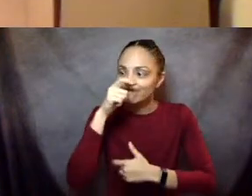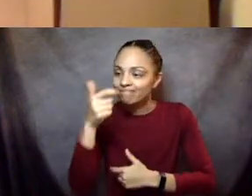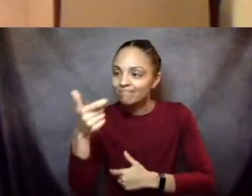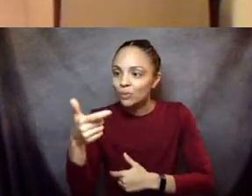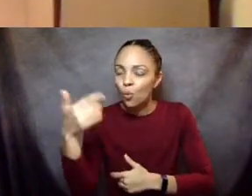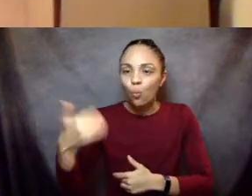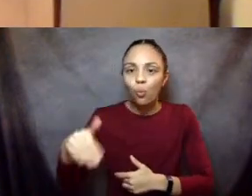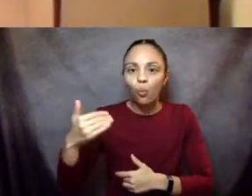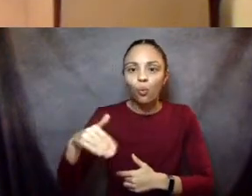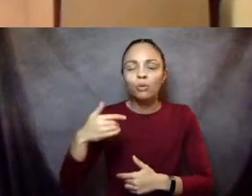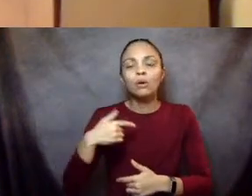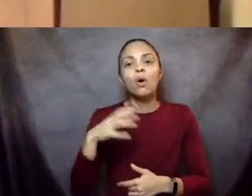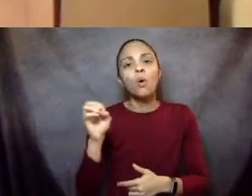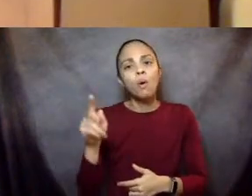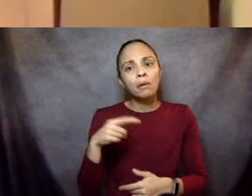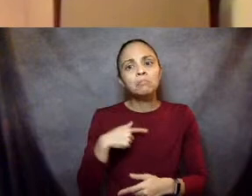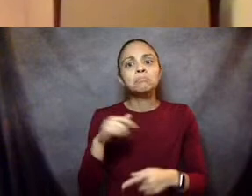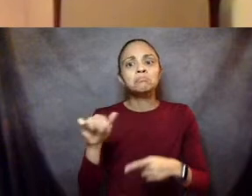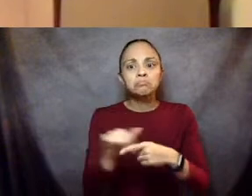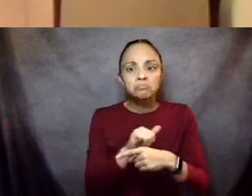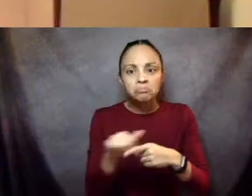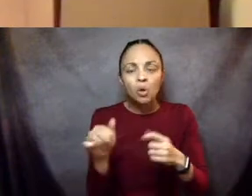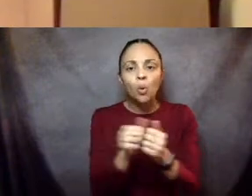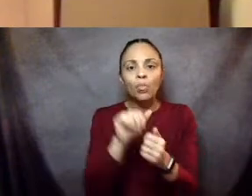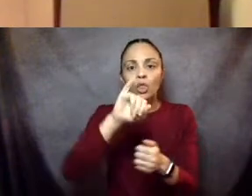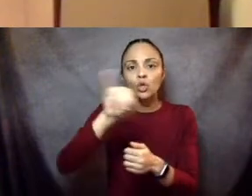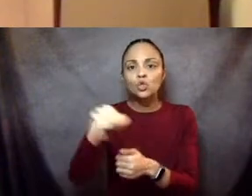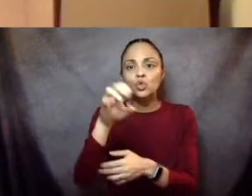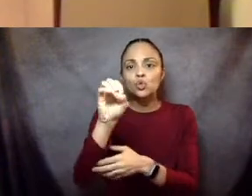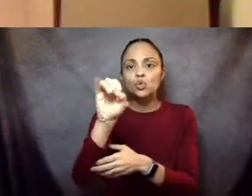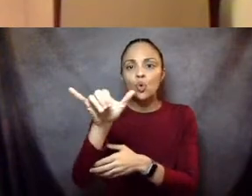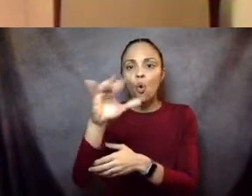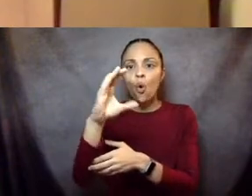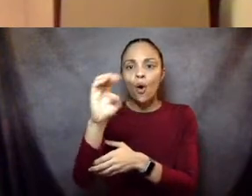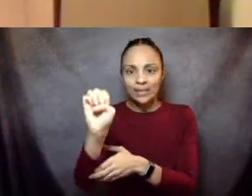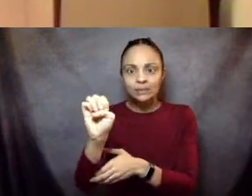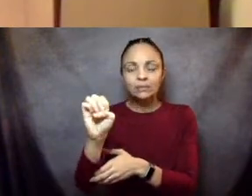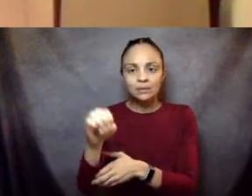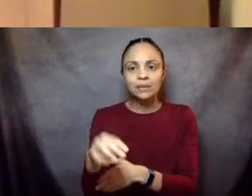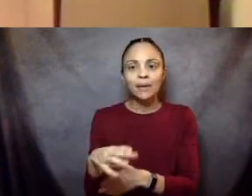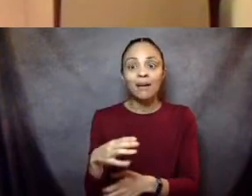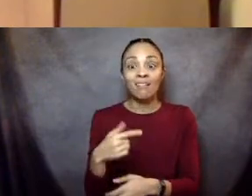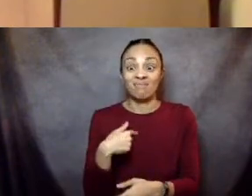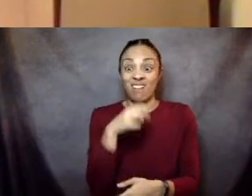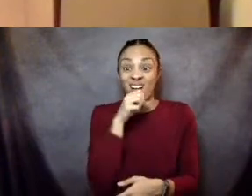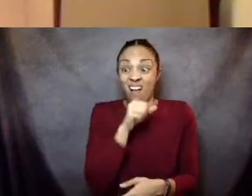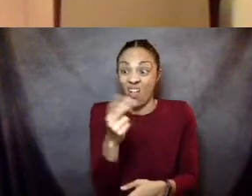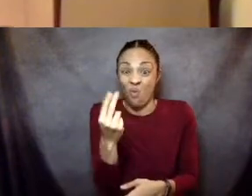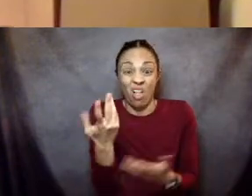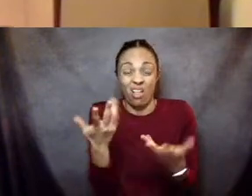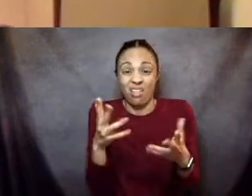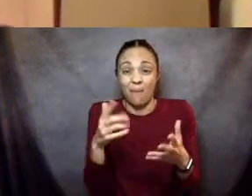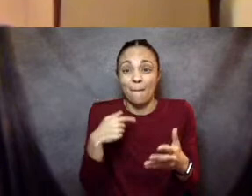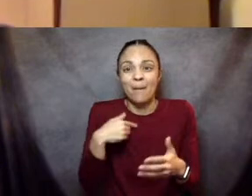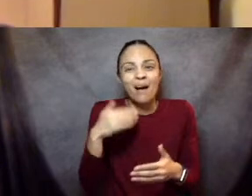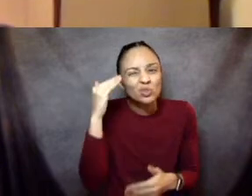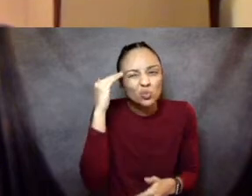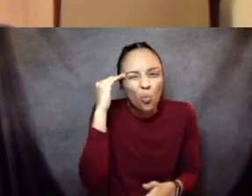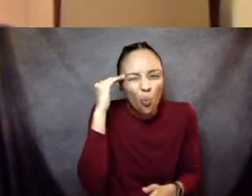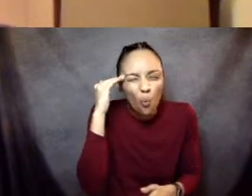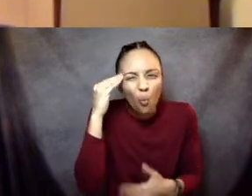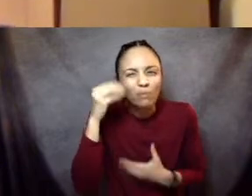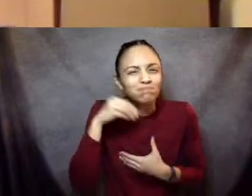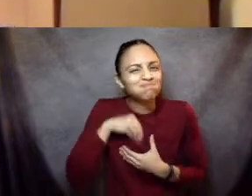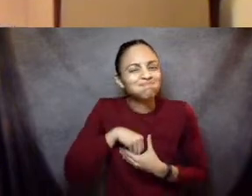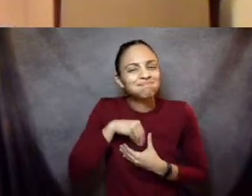been trained by Joyce Trisler. I was only 12, but I knew what I was doing. And that's one of those